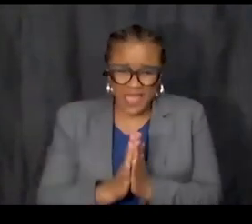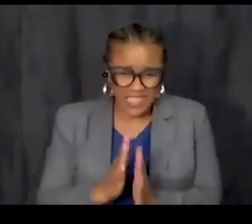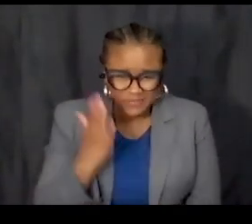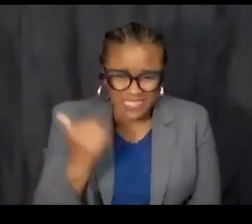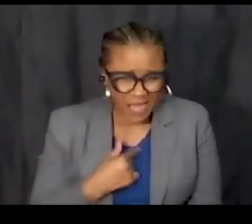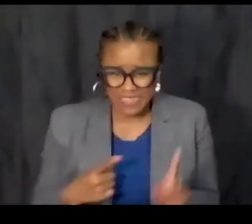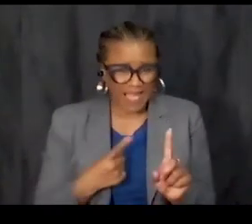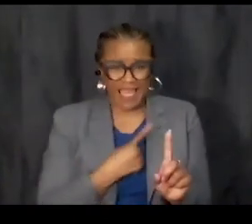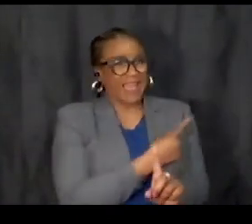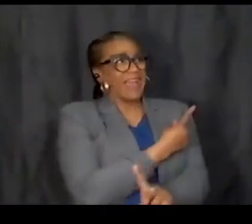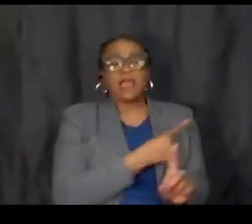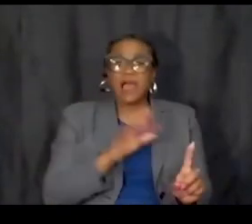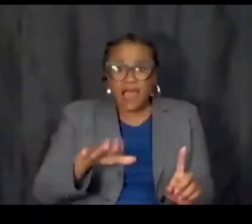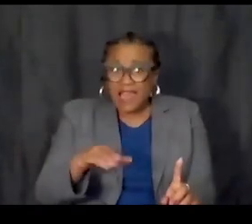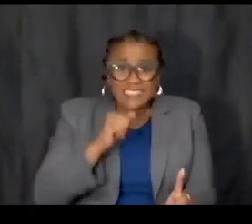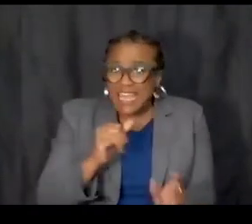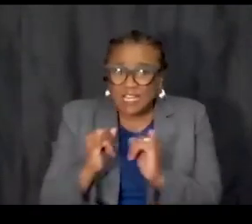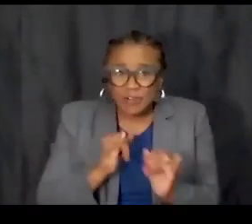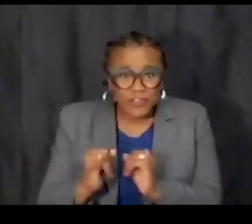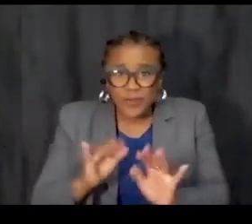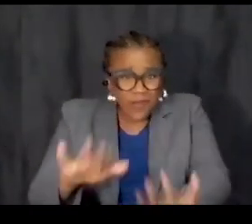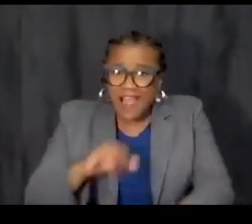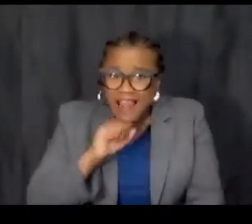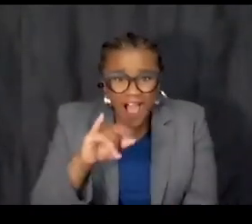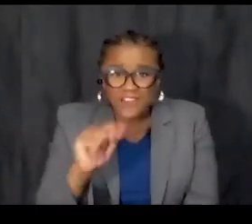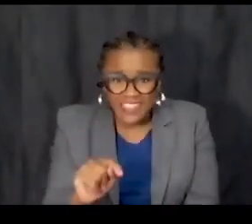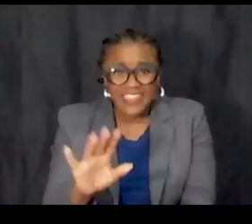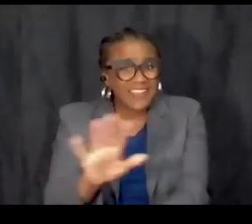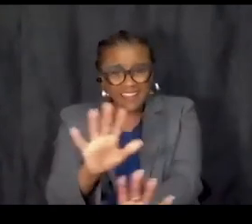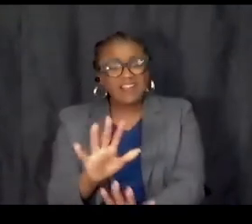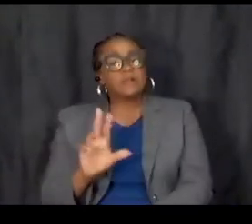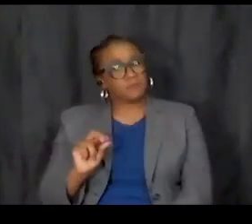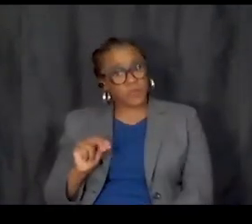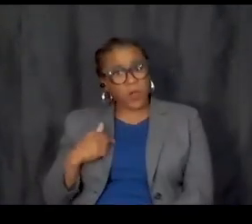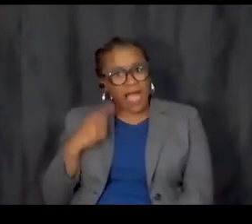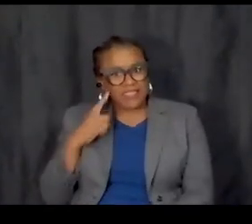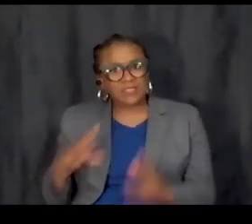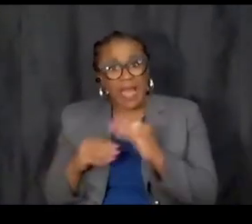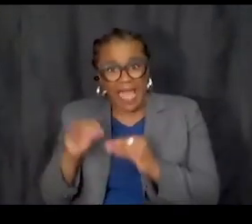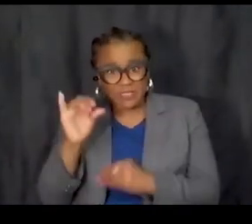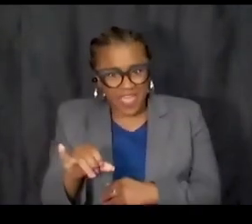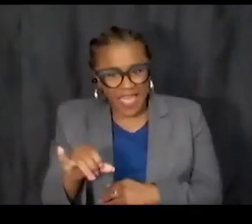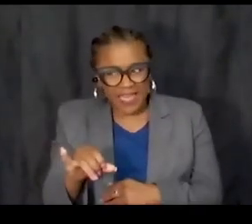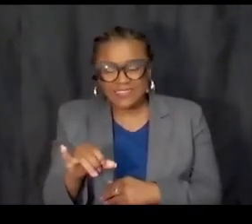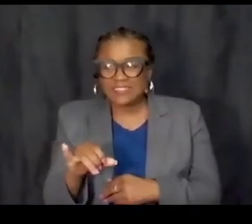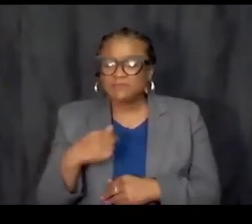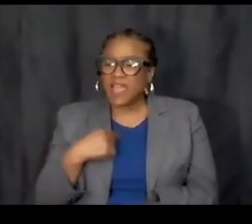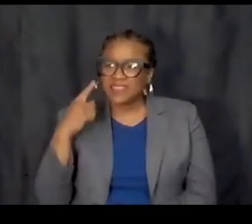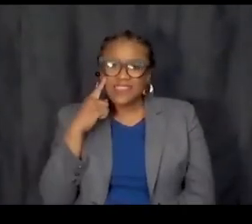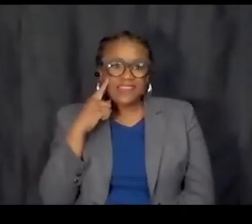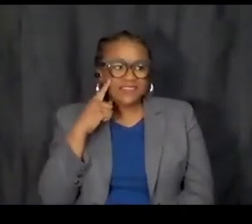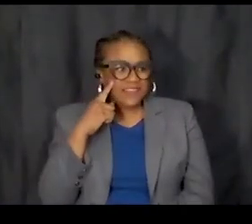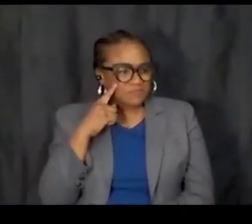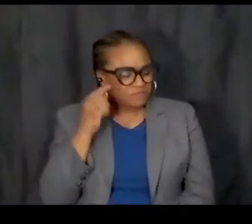it. Yes, yes. Well, I think to add to that is that like, I think, you know, beyond the